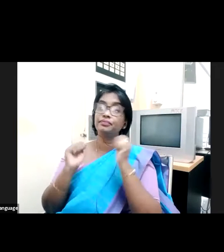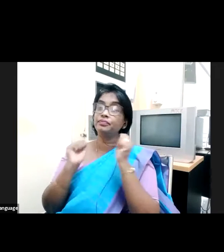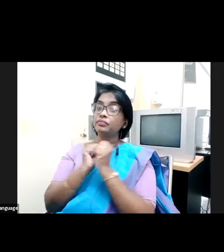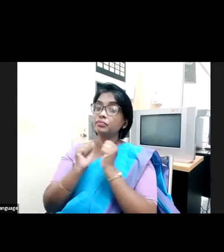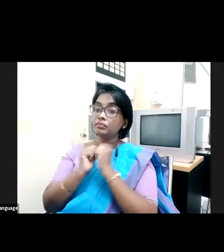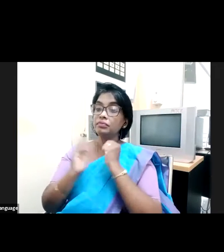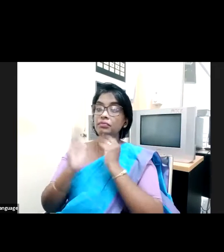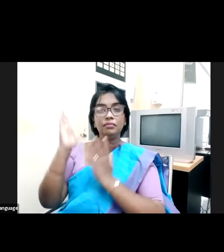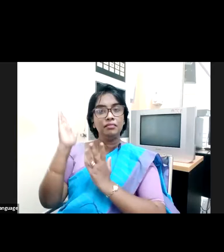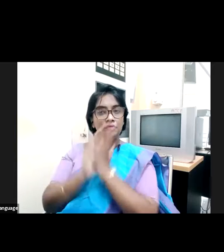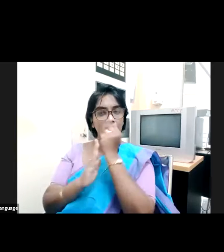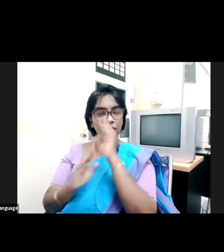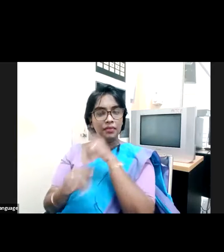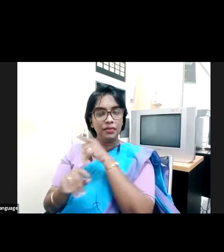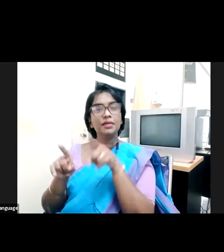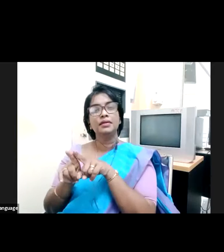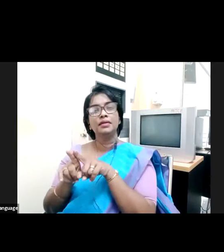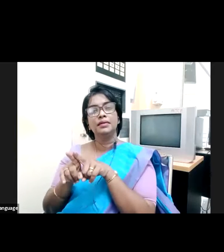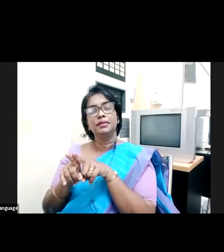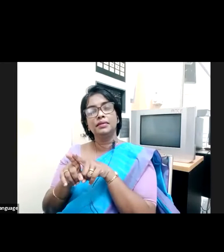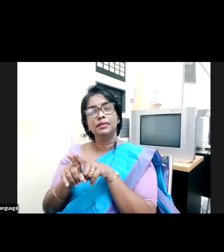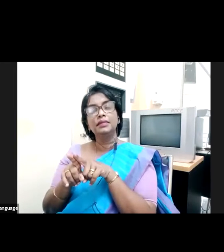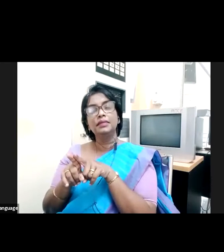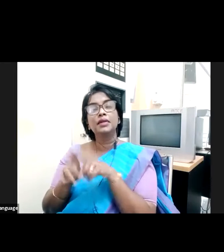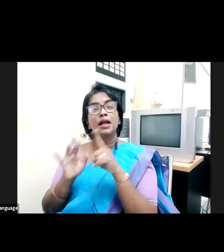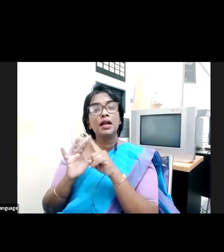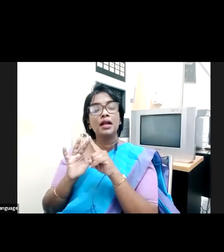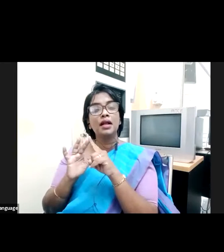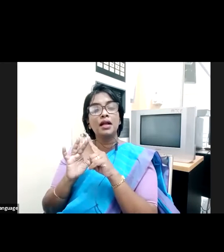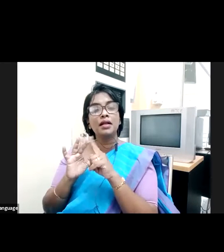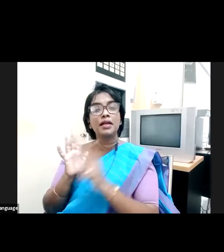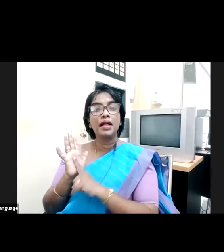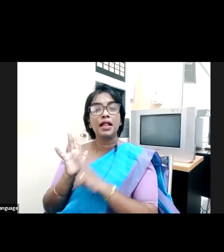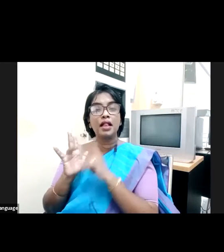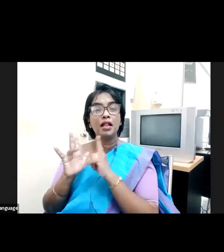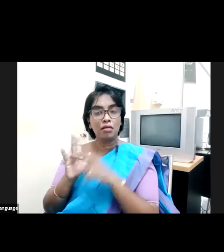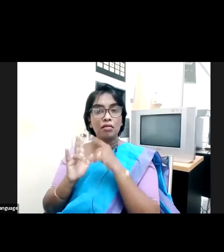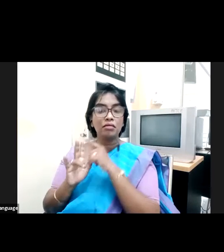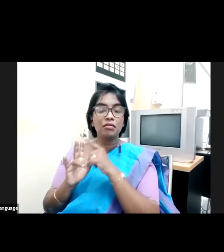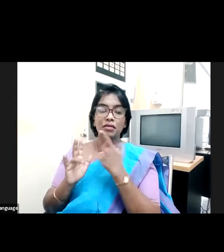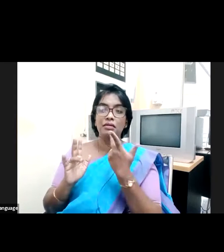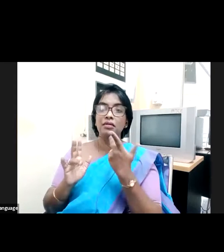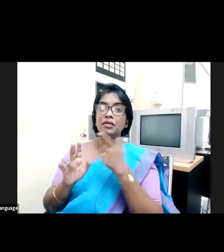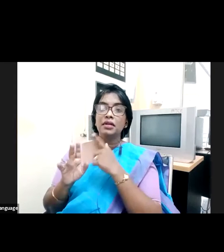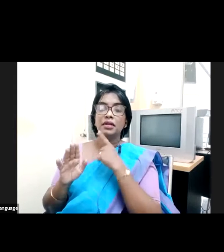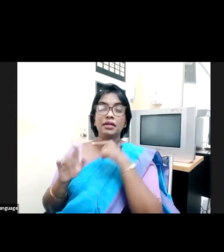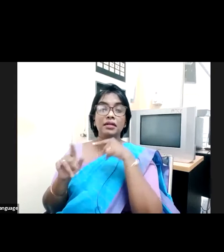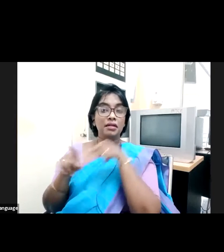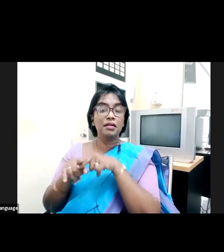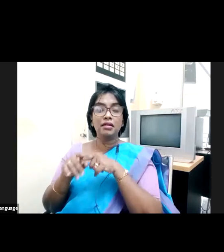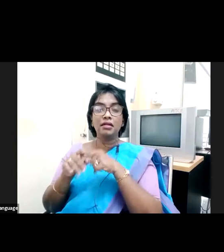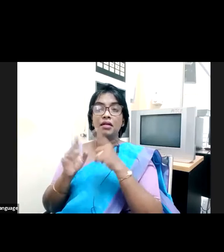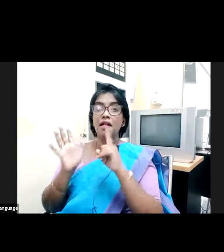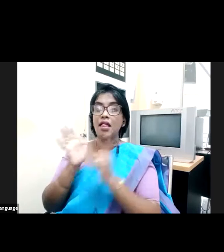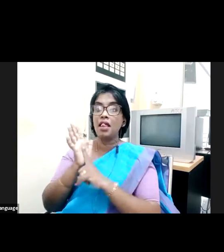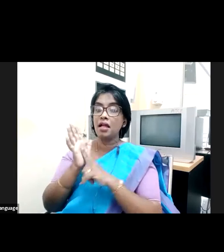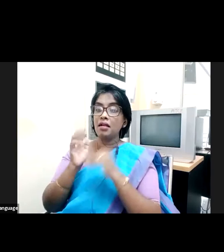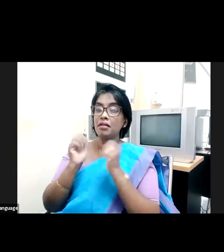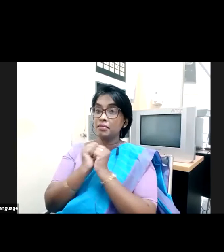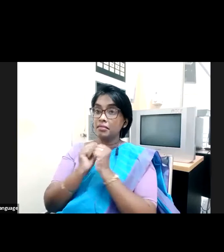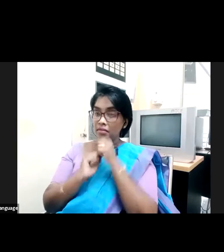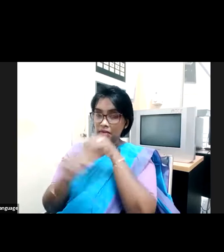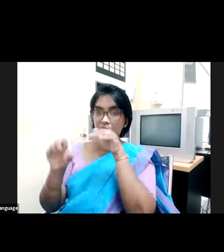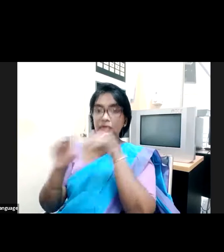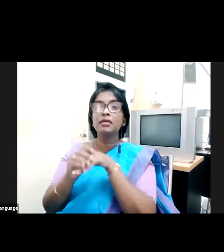8 ILO core conventions, the international labor standards. And they speak to freedom of association and right